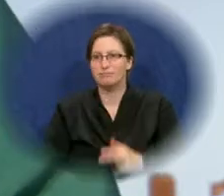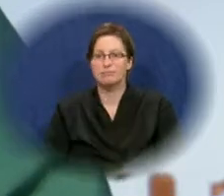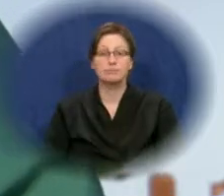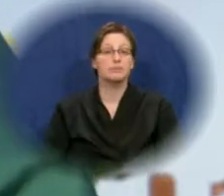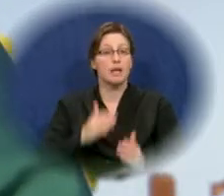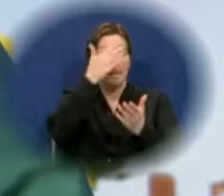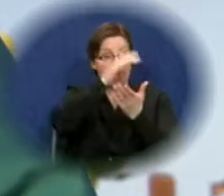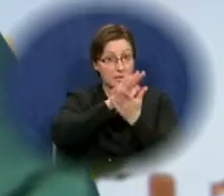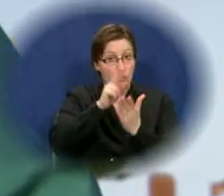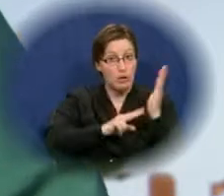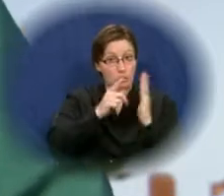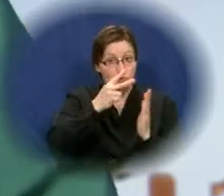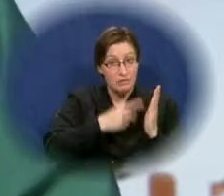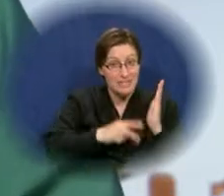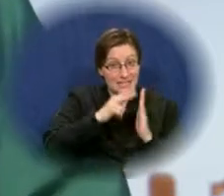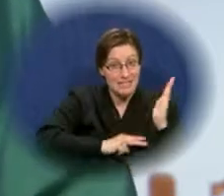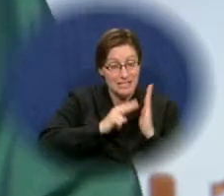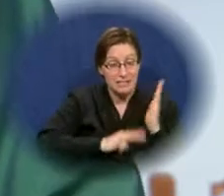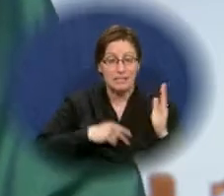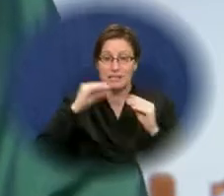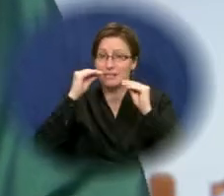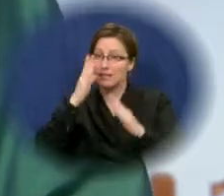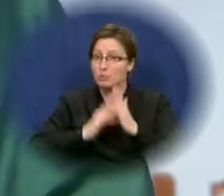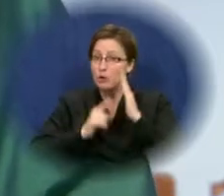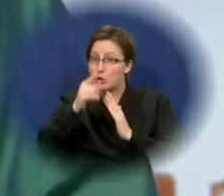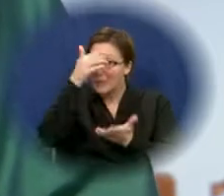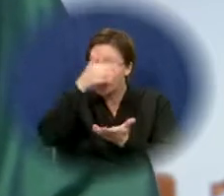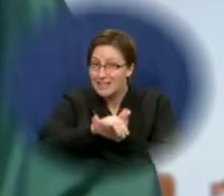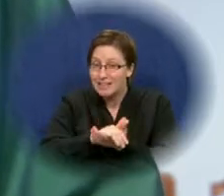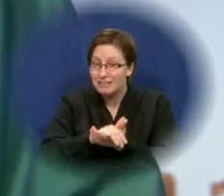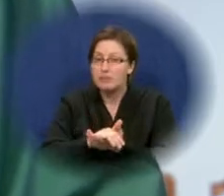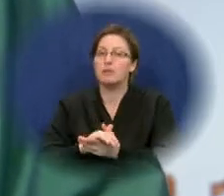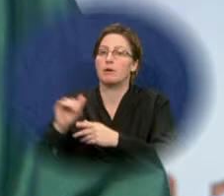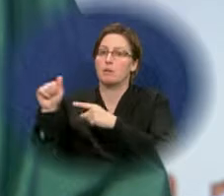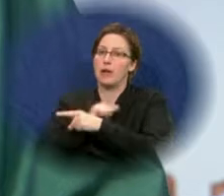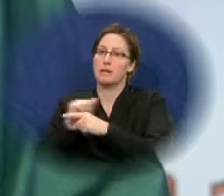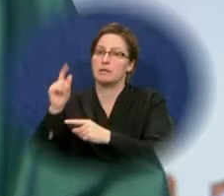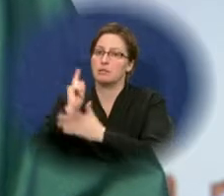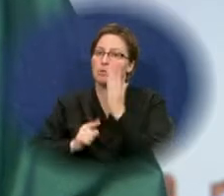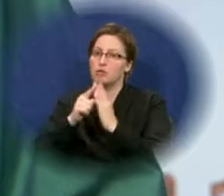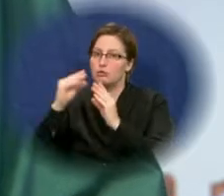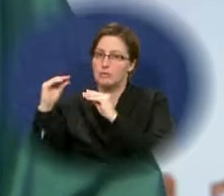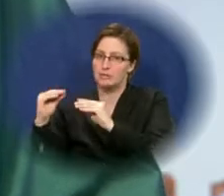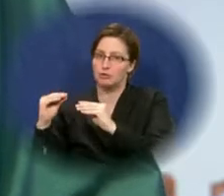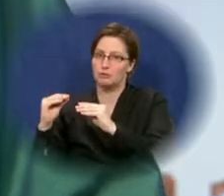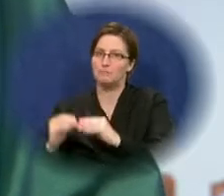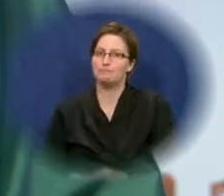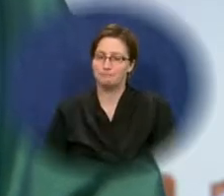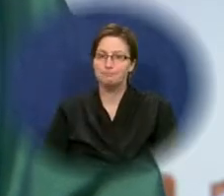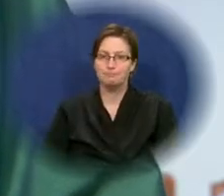Believe what you read, teach what you believe, practice what you teach.